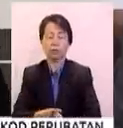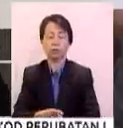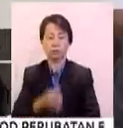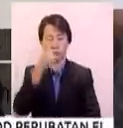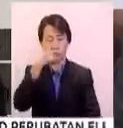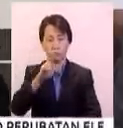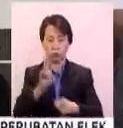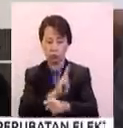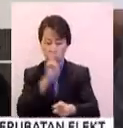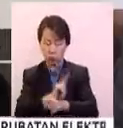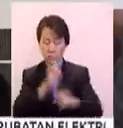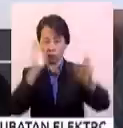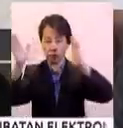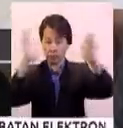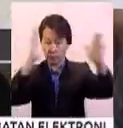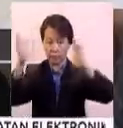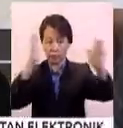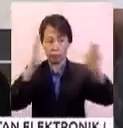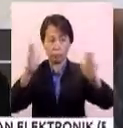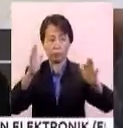to use Malaysia